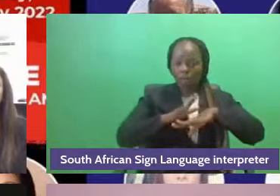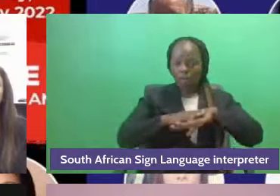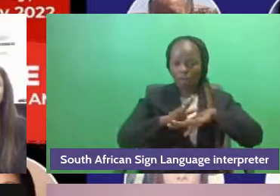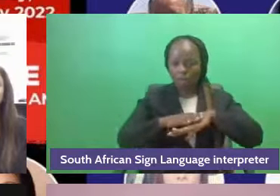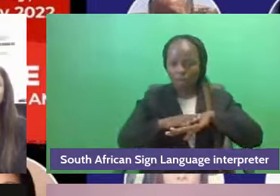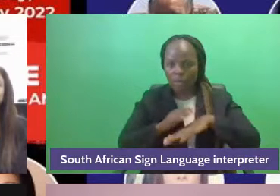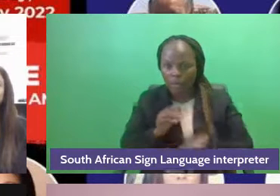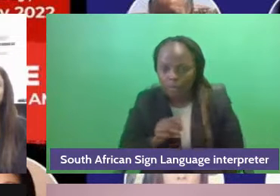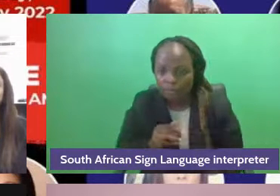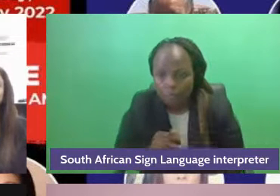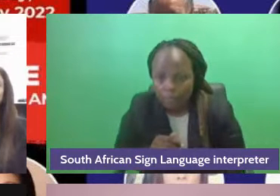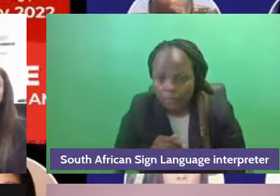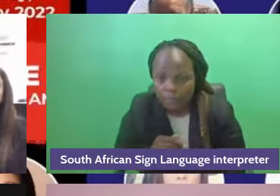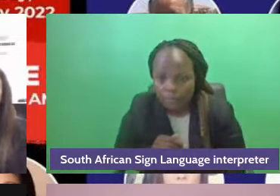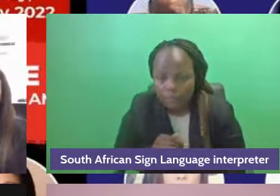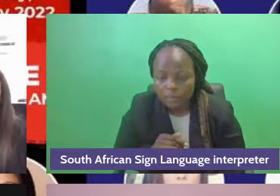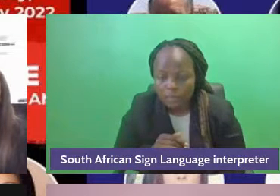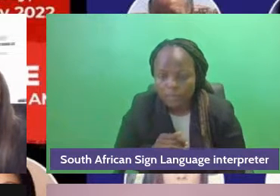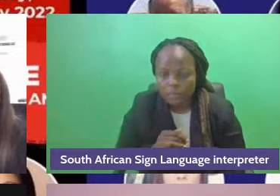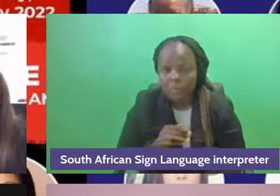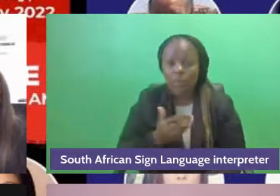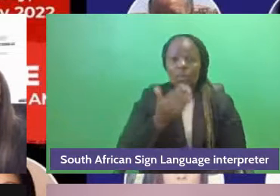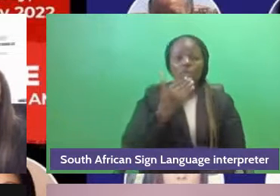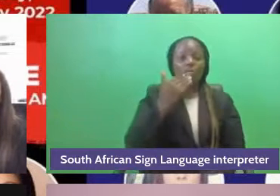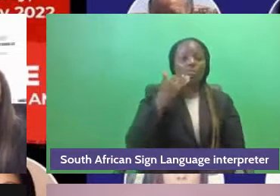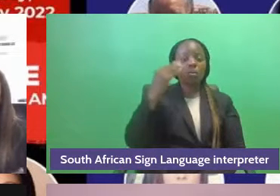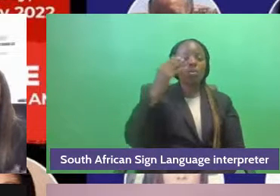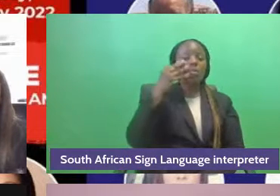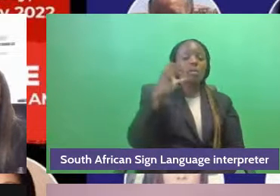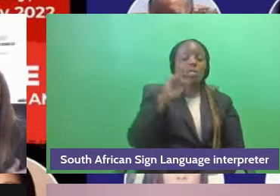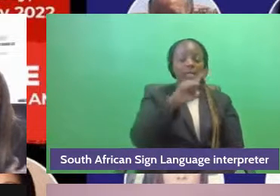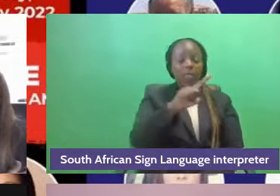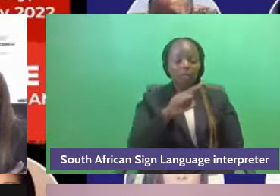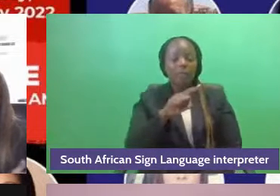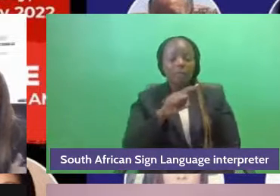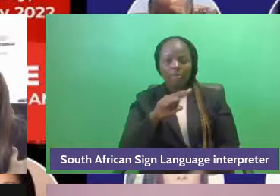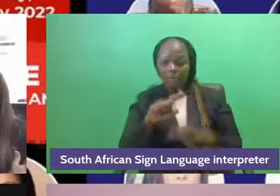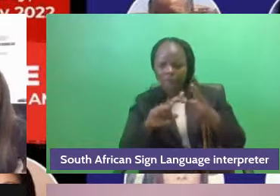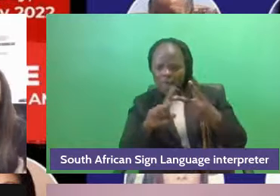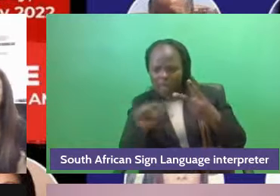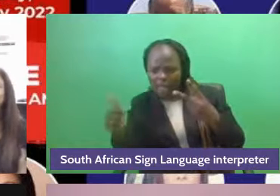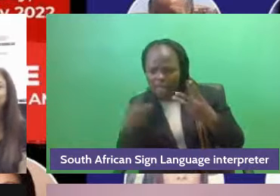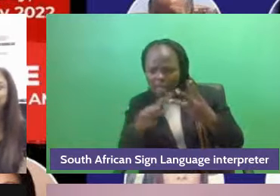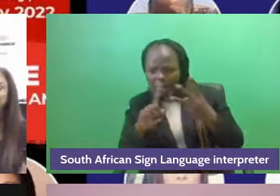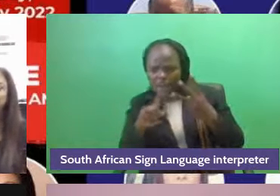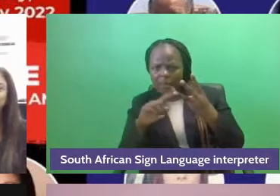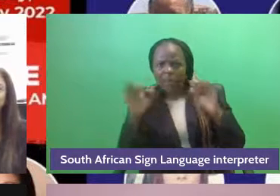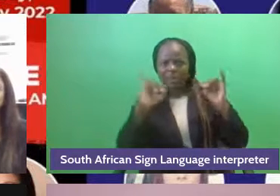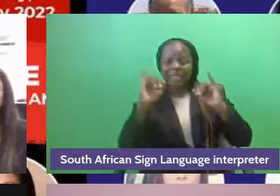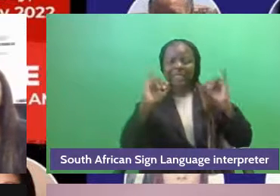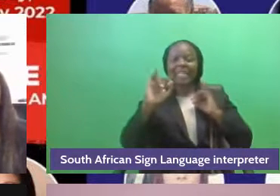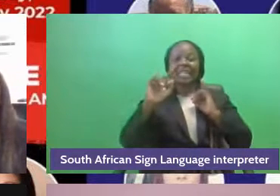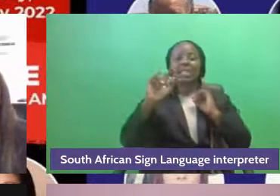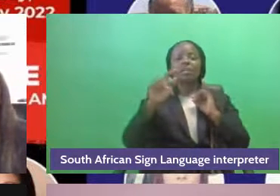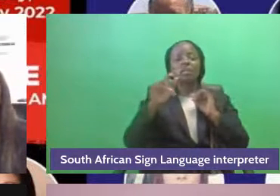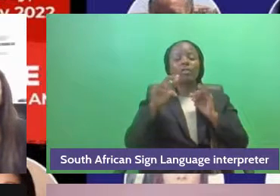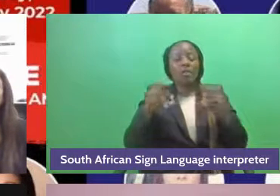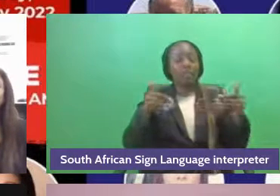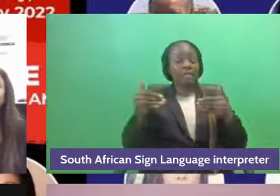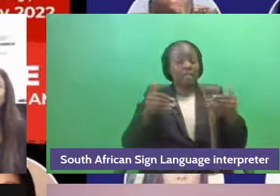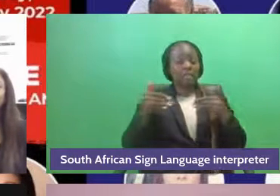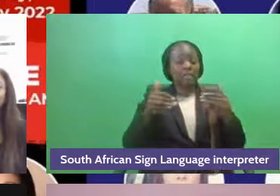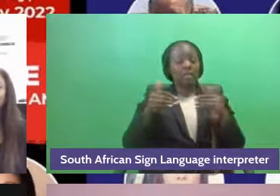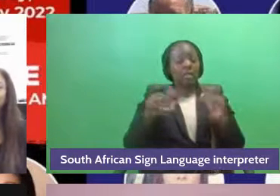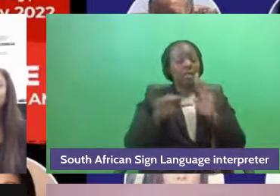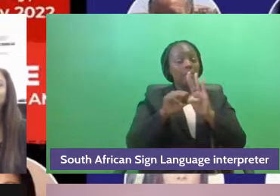Buni mentioned that Sanela, I'm taking your lessons very seriously for use as well in my facilitation. It is useful to